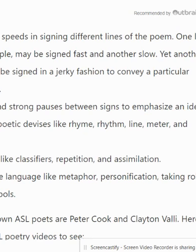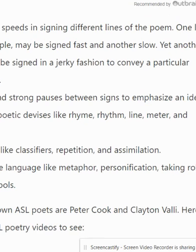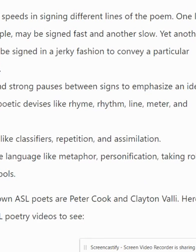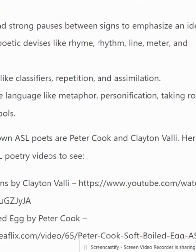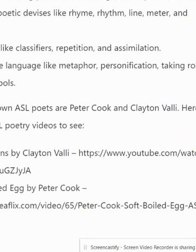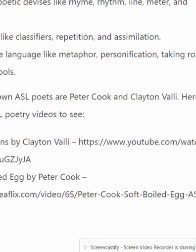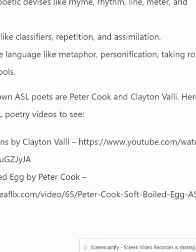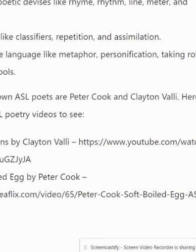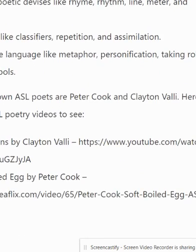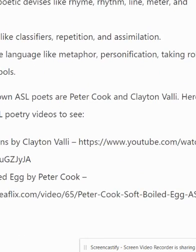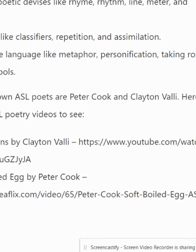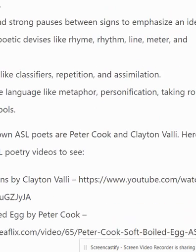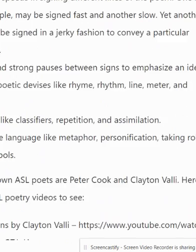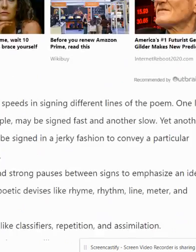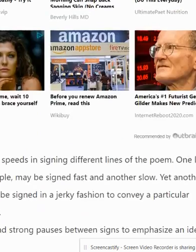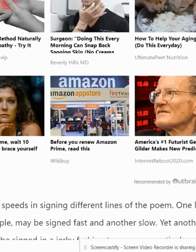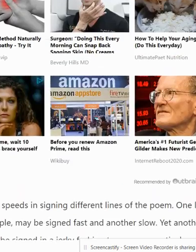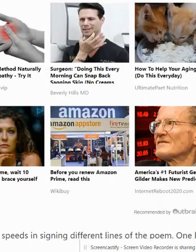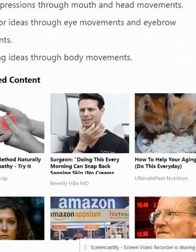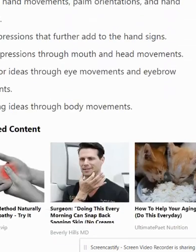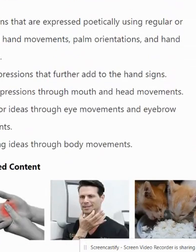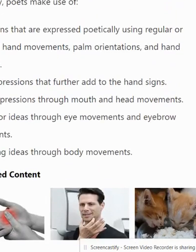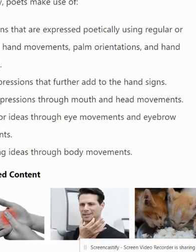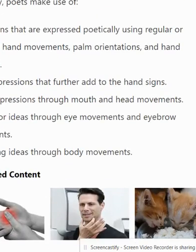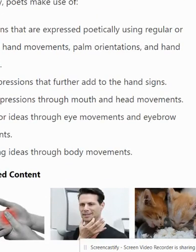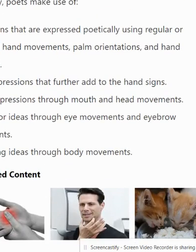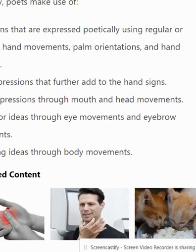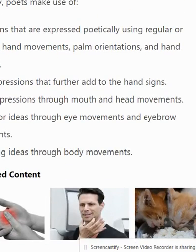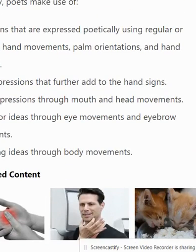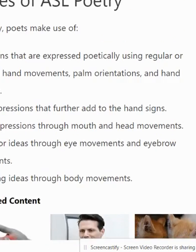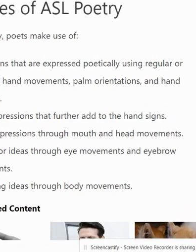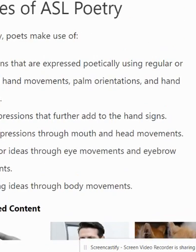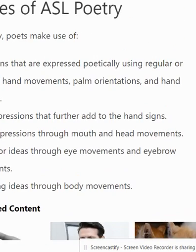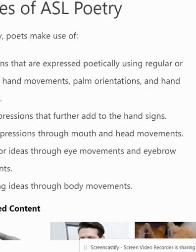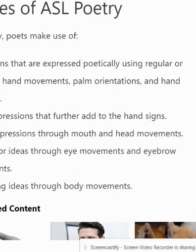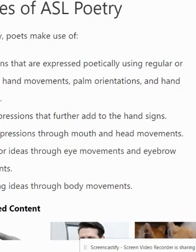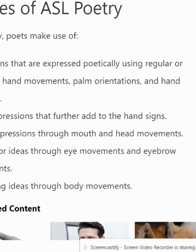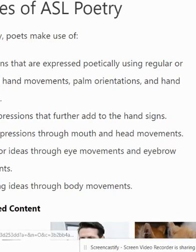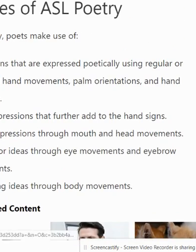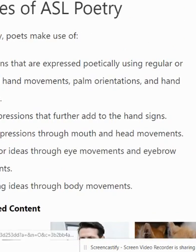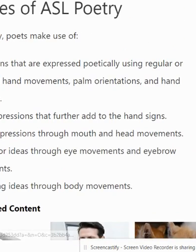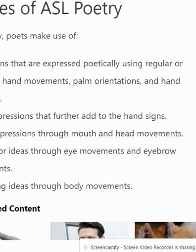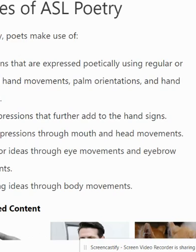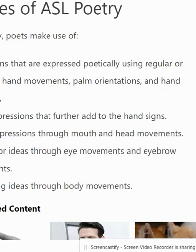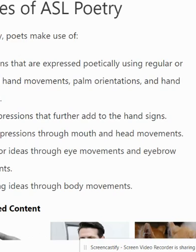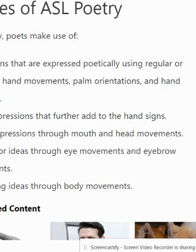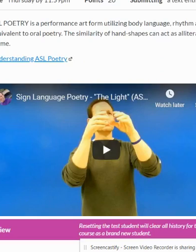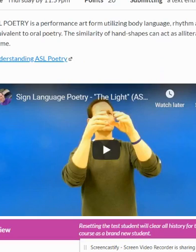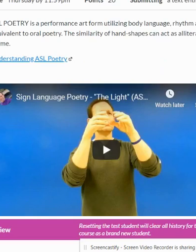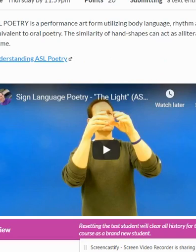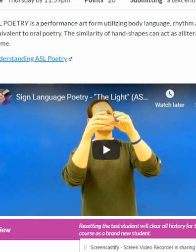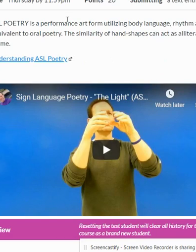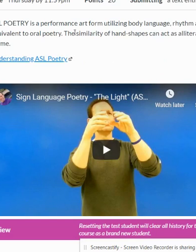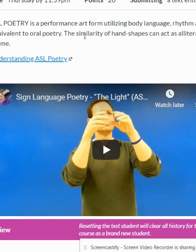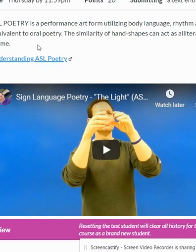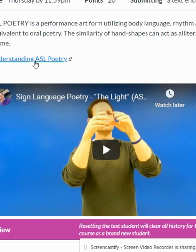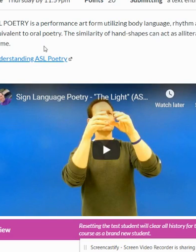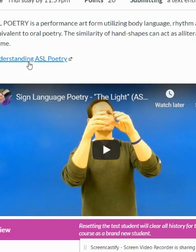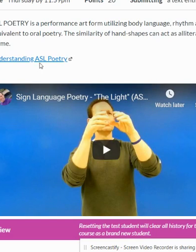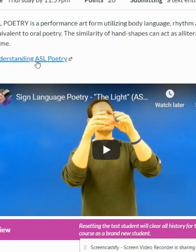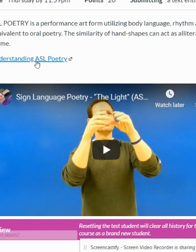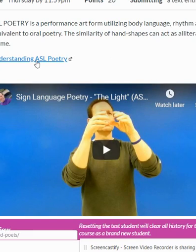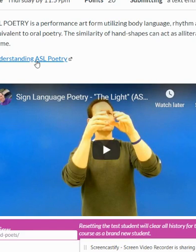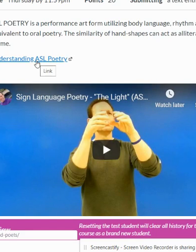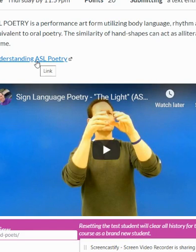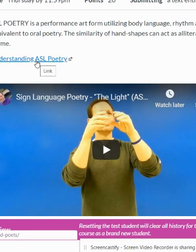important things and important key features to keep in mind. And that article is linked right